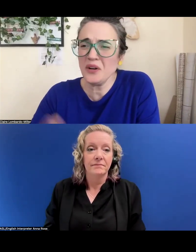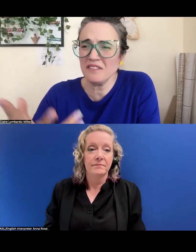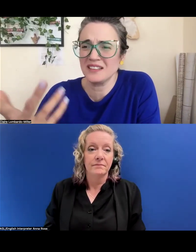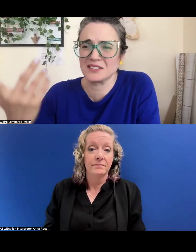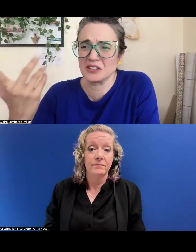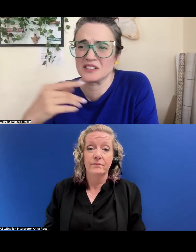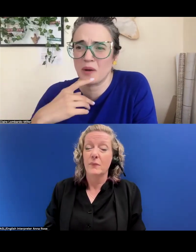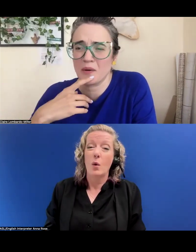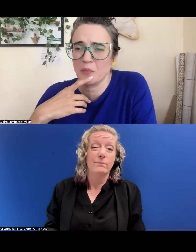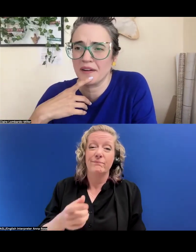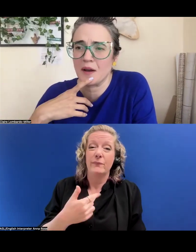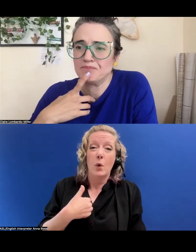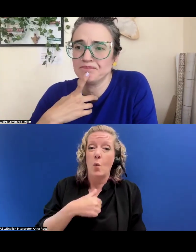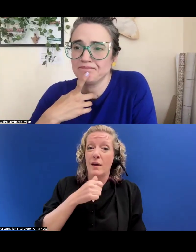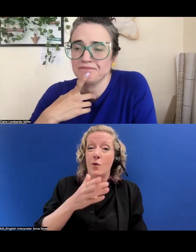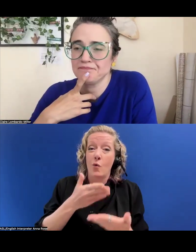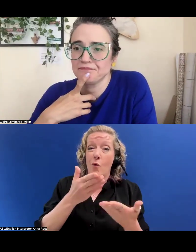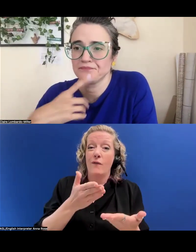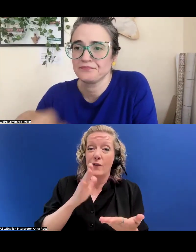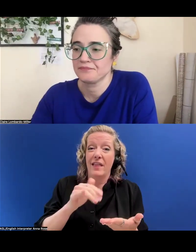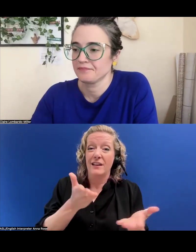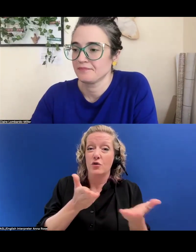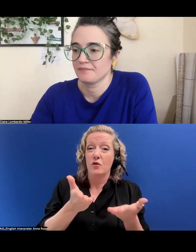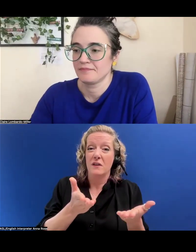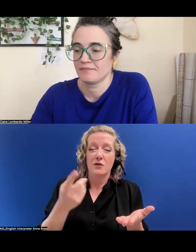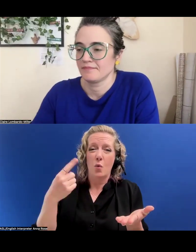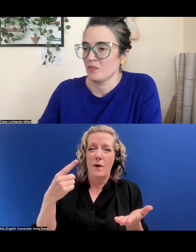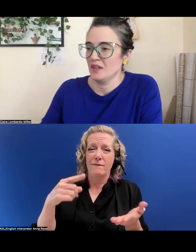We don't offer that service, so why would I bring it up?